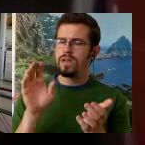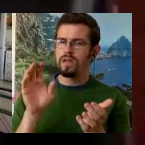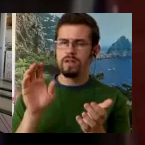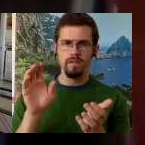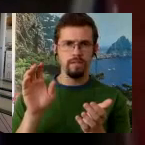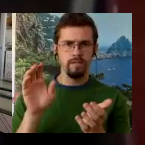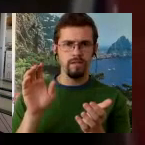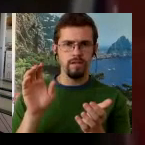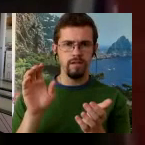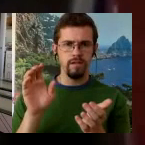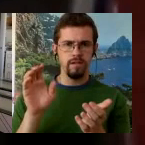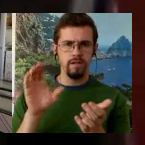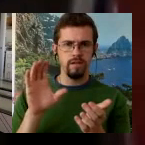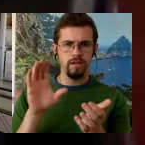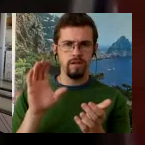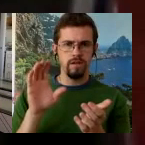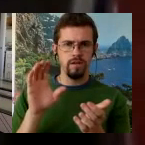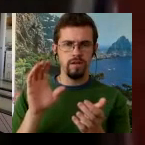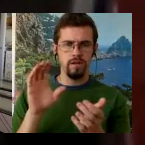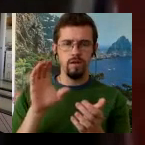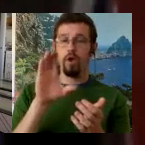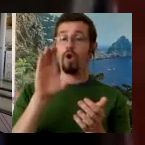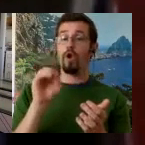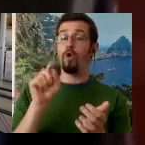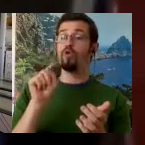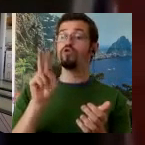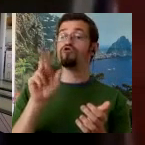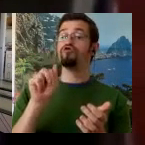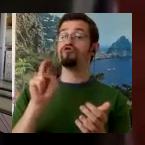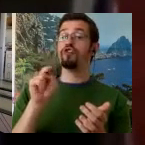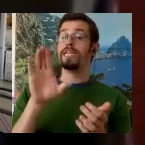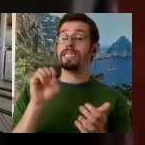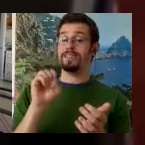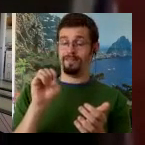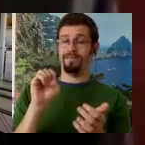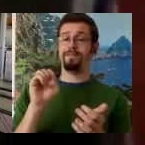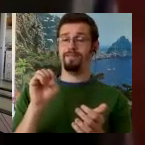P-O-T-R-A-C-E. PoTrace. I believe that's it. Yeah, okay.